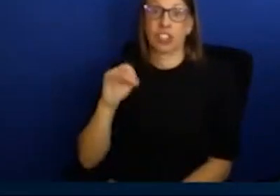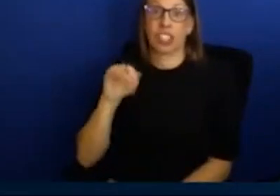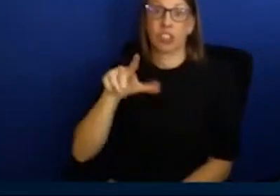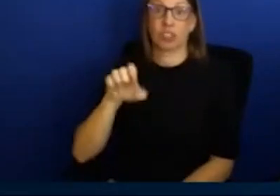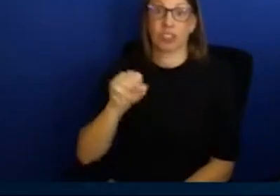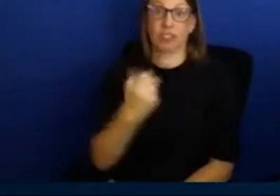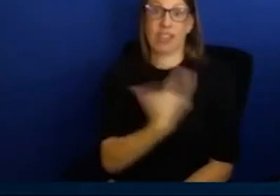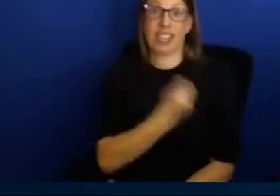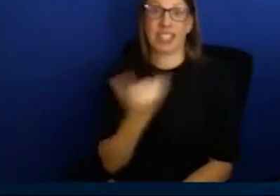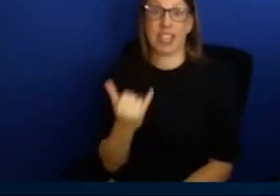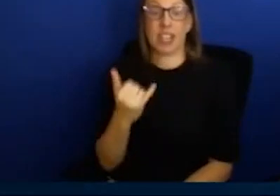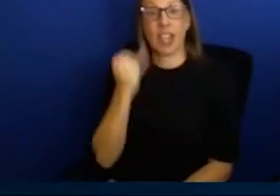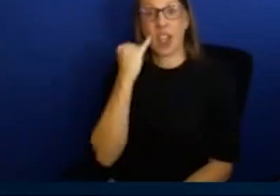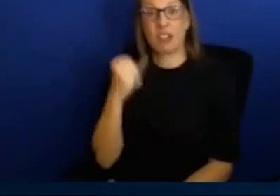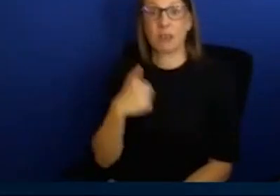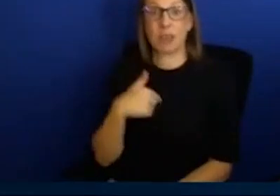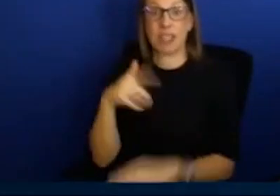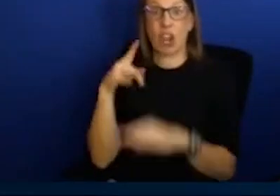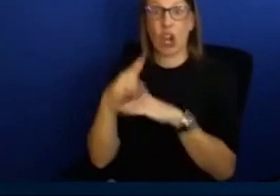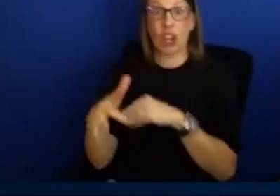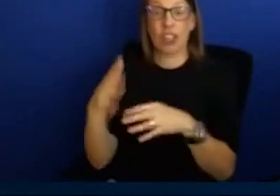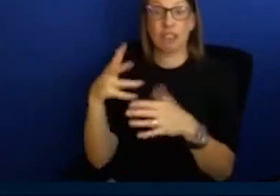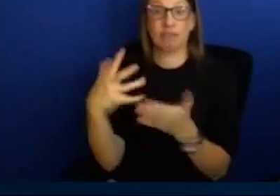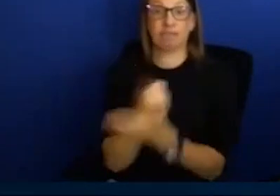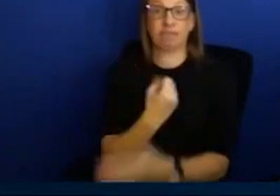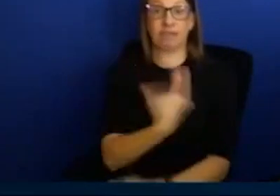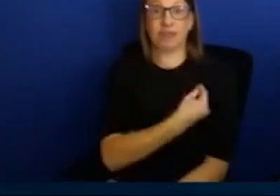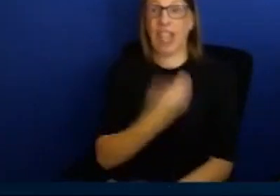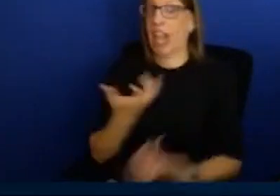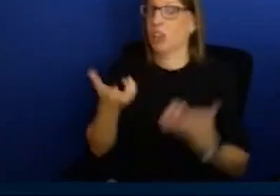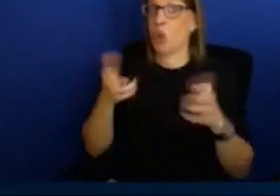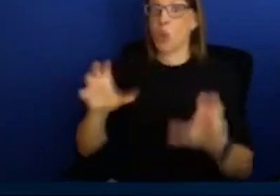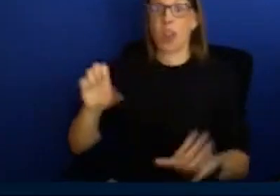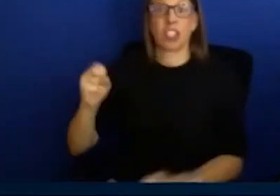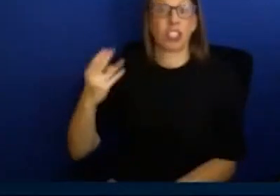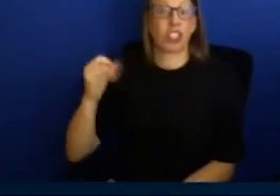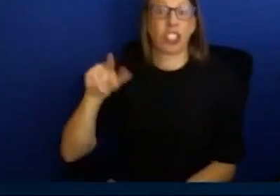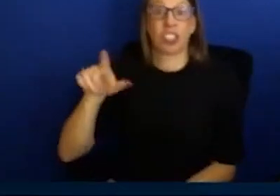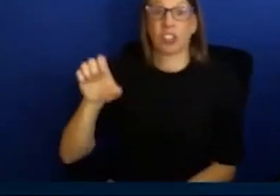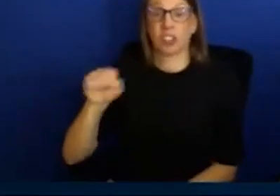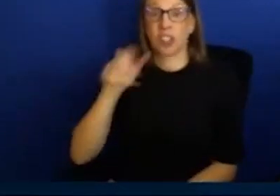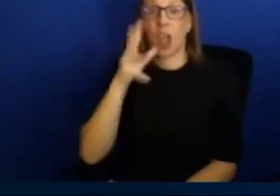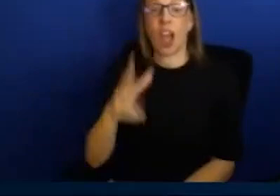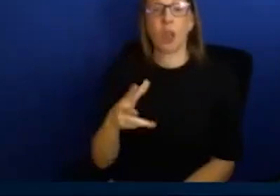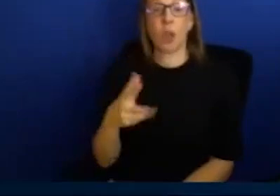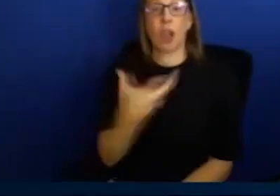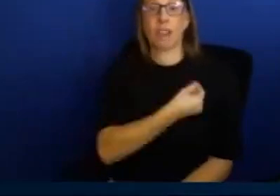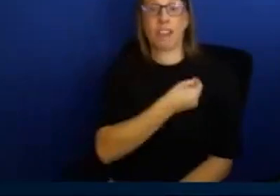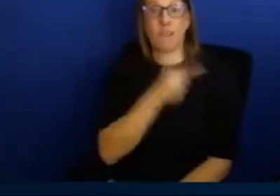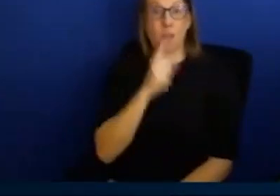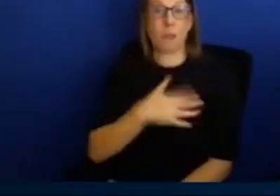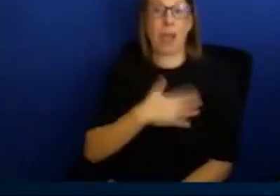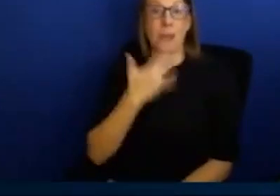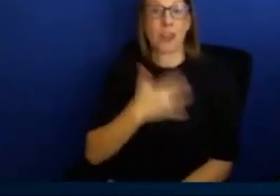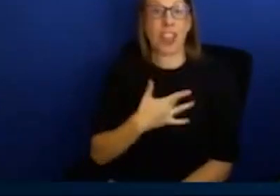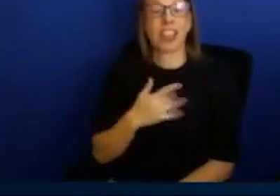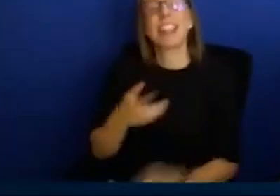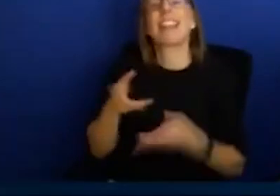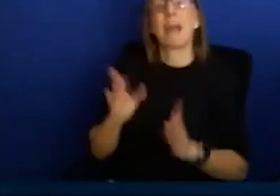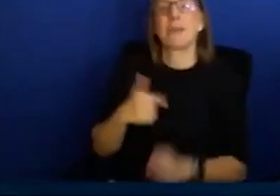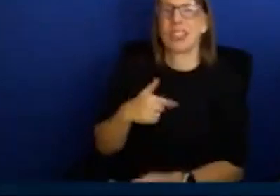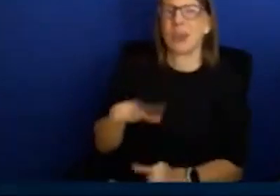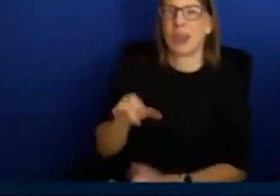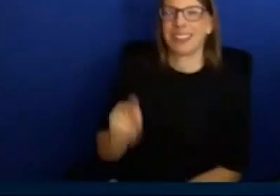get it earlier, I definitely would. I do not want shingles. So Okay. I'm going to give myself a vaccine for my birthday. Oh, let me do eventually. it. Let me Okay. do it.